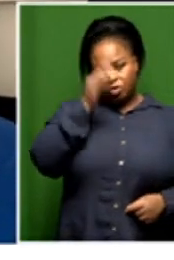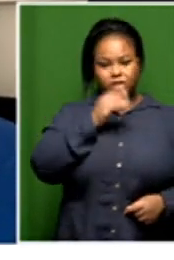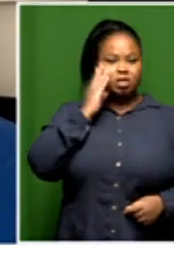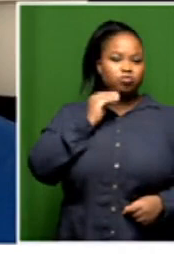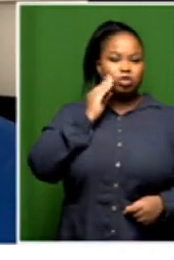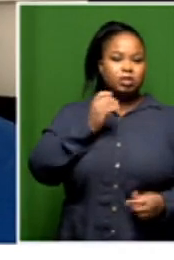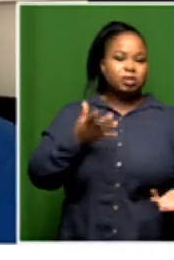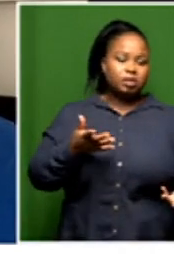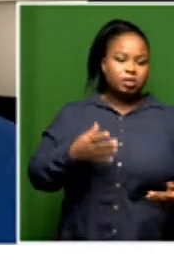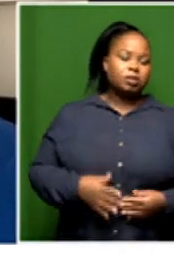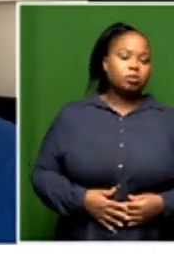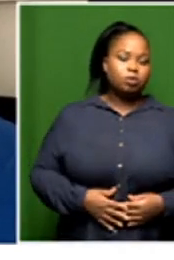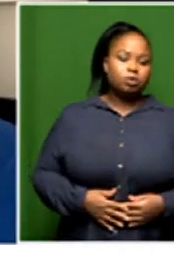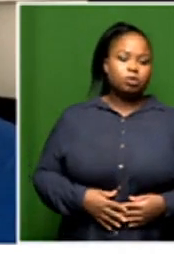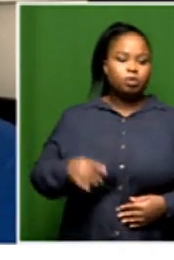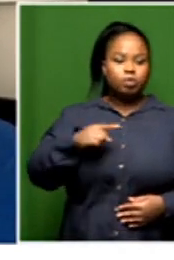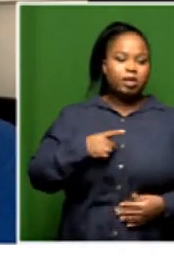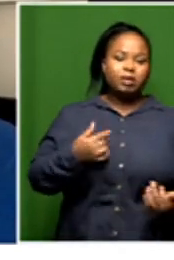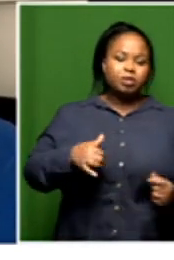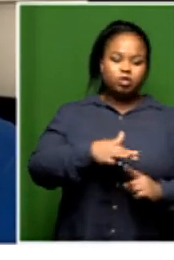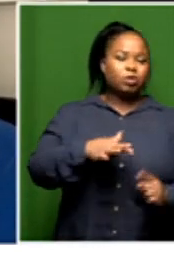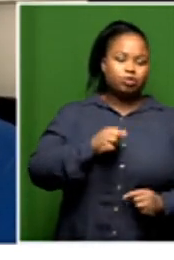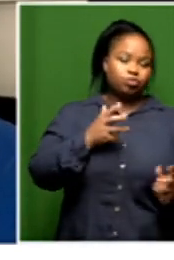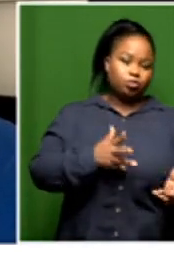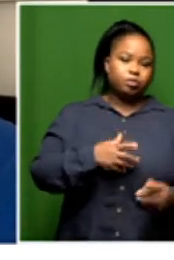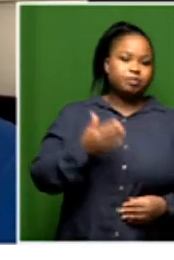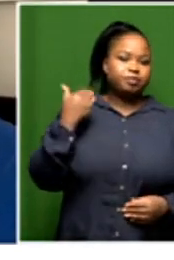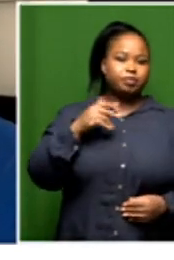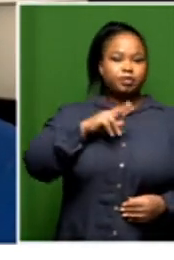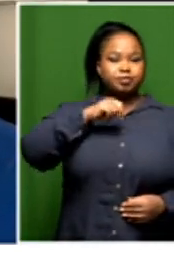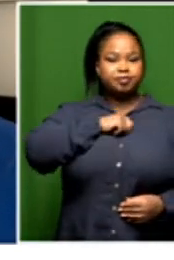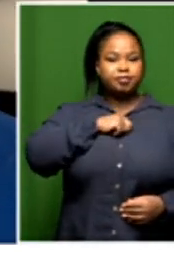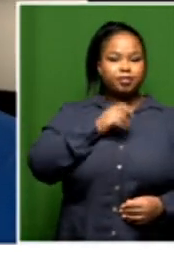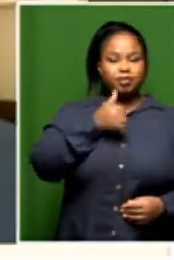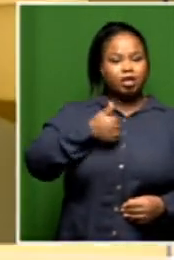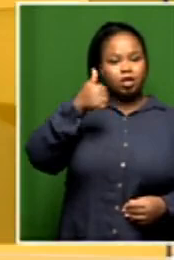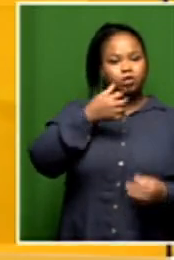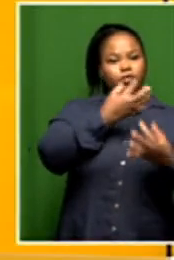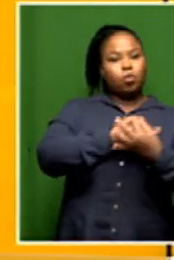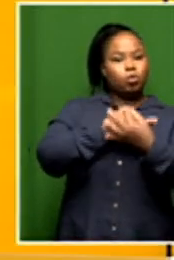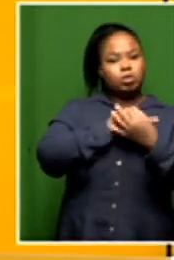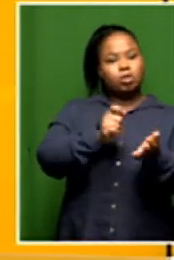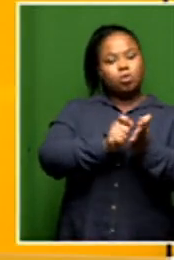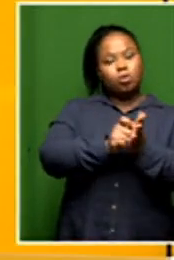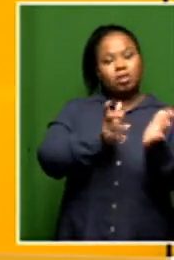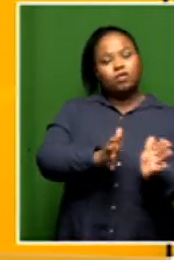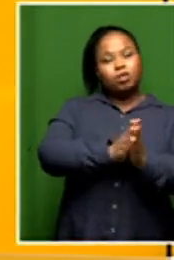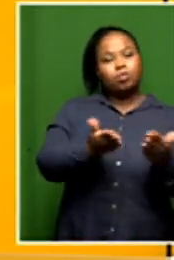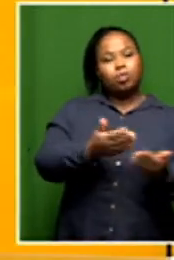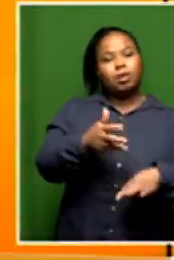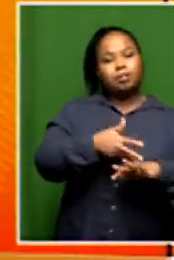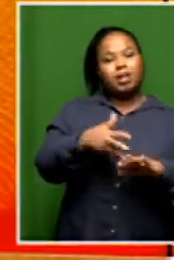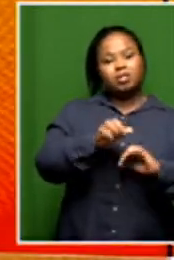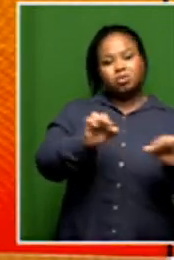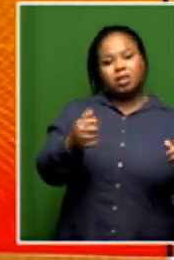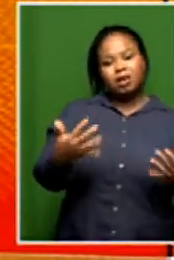needed to certainly not be in a situation like that again. Former KwaZulu Natal Head of Hawks and author of the book